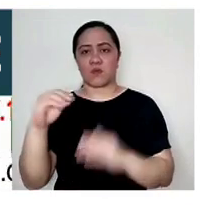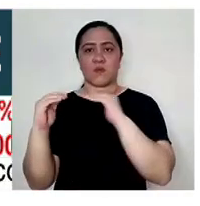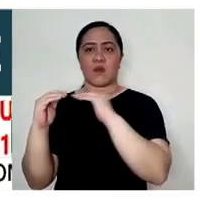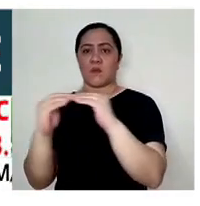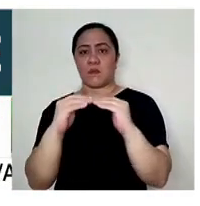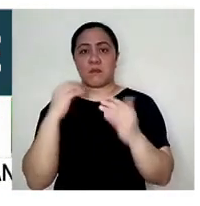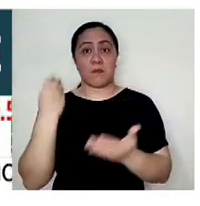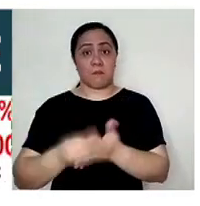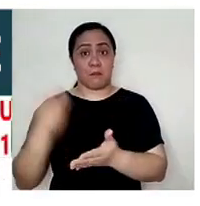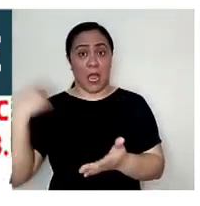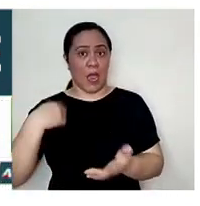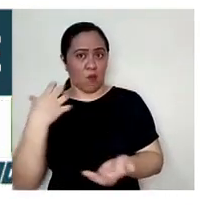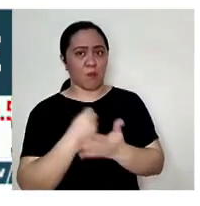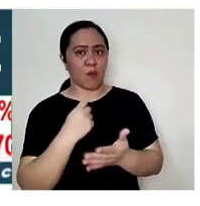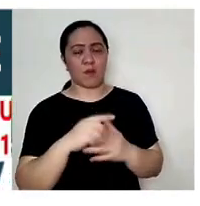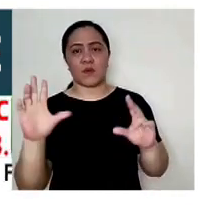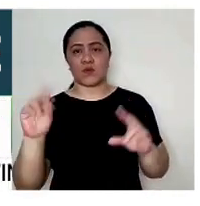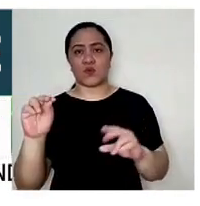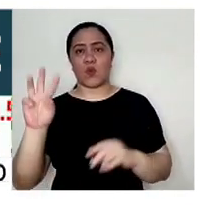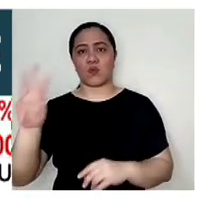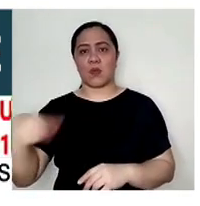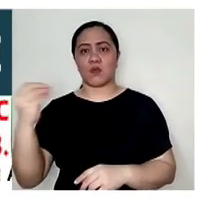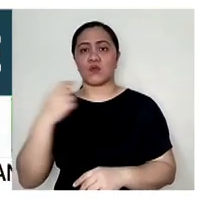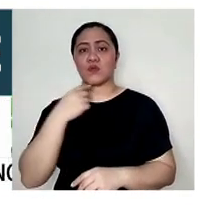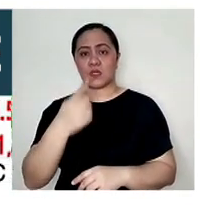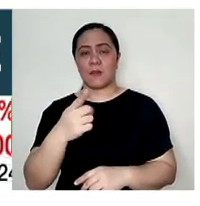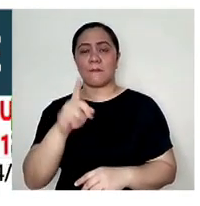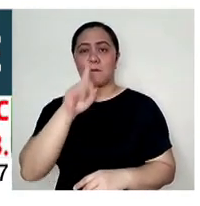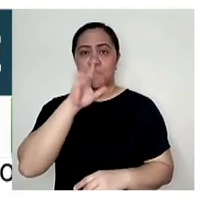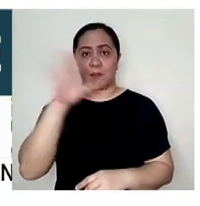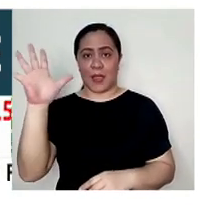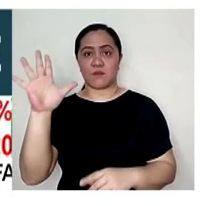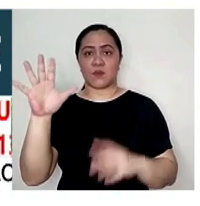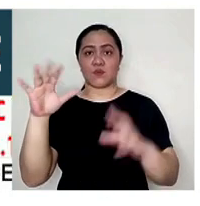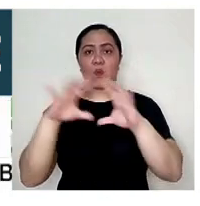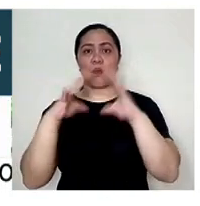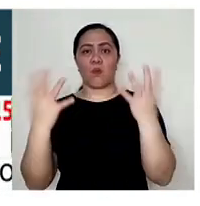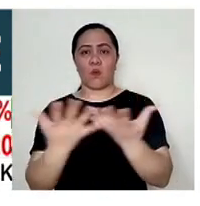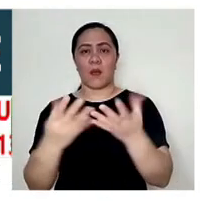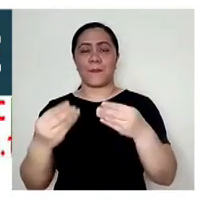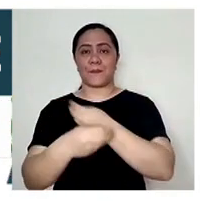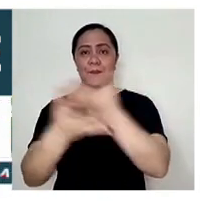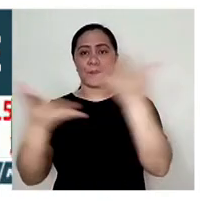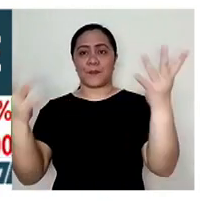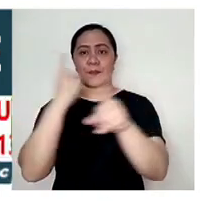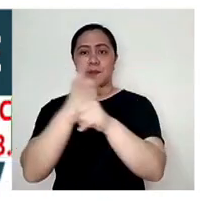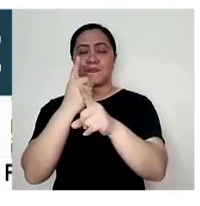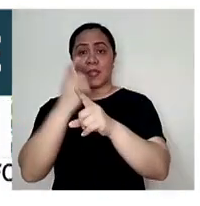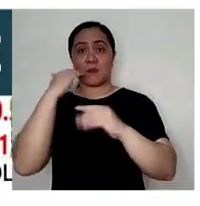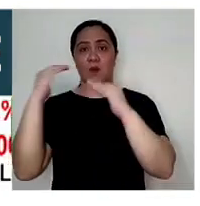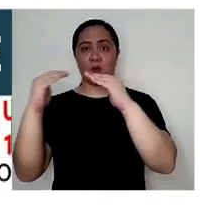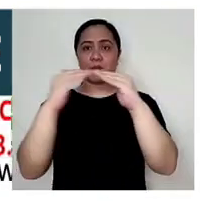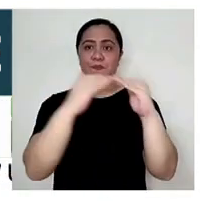it. This is what WHO is promising the world, actually, that it will have a sort of equity. But then it would